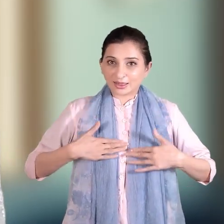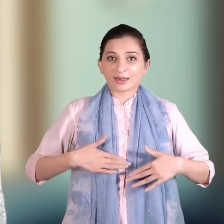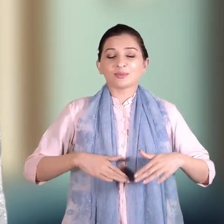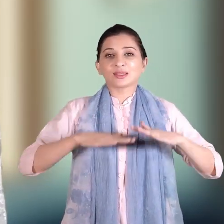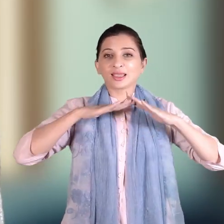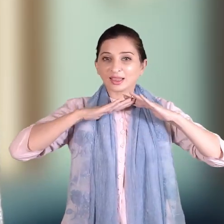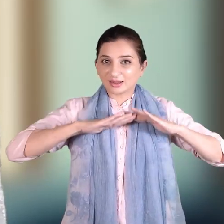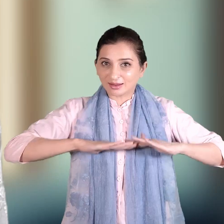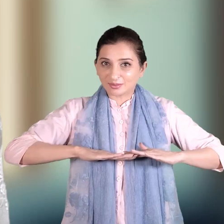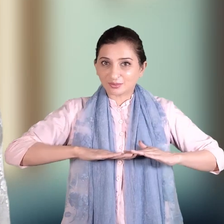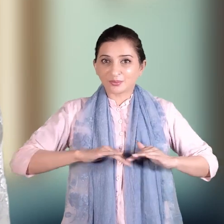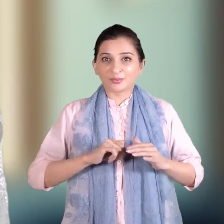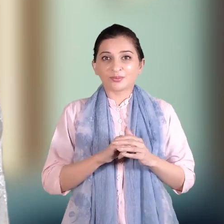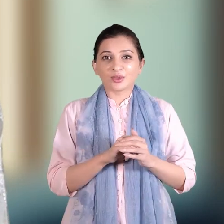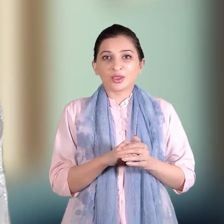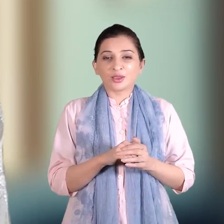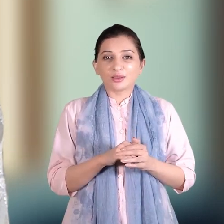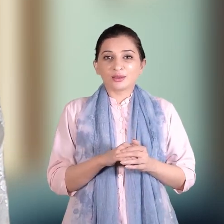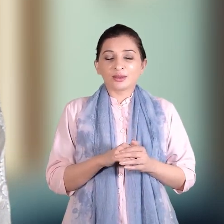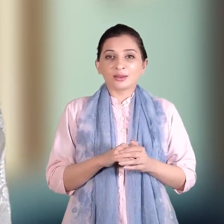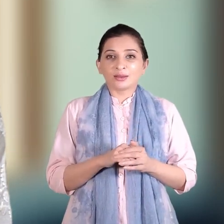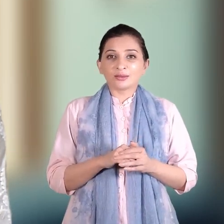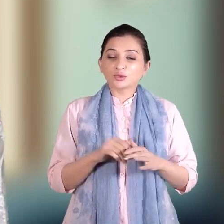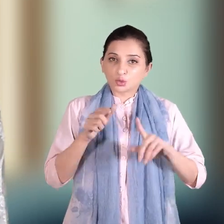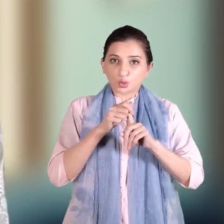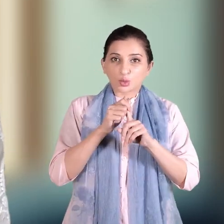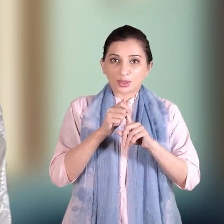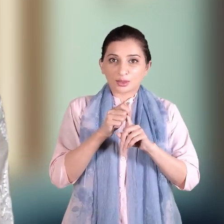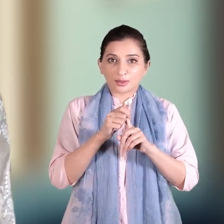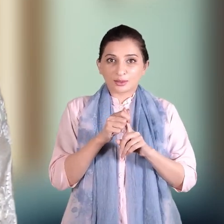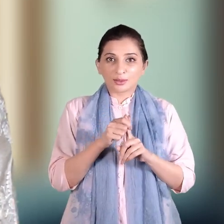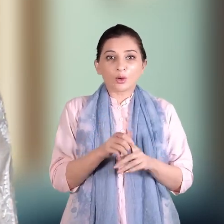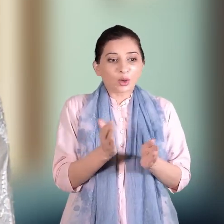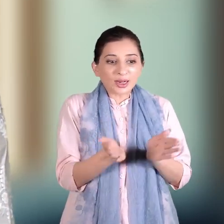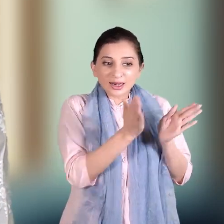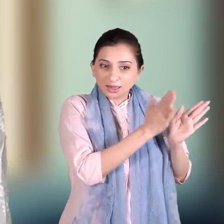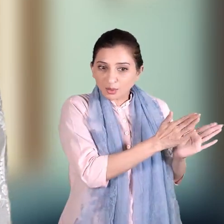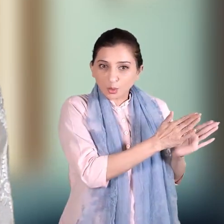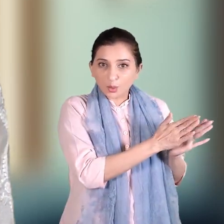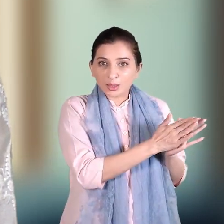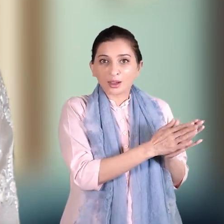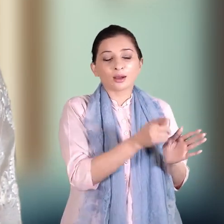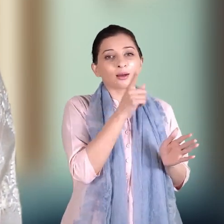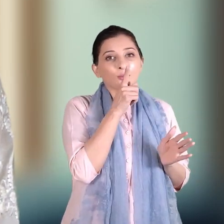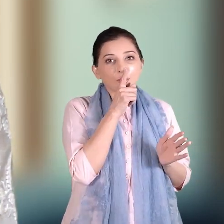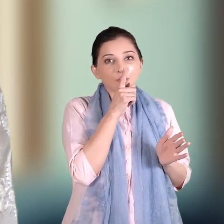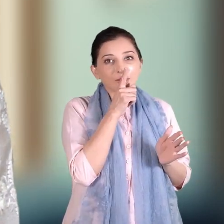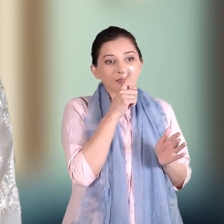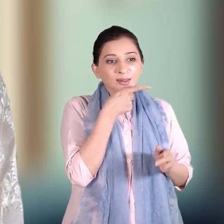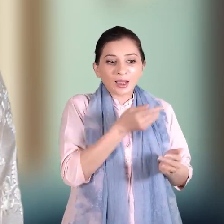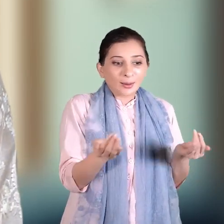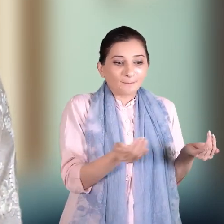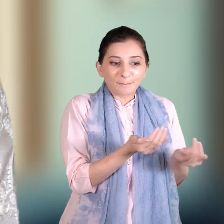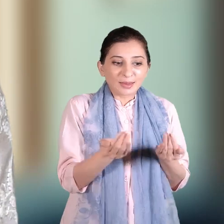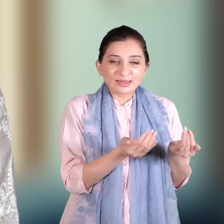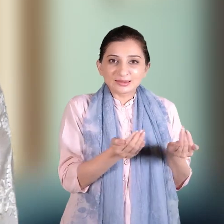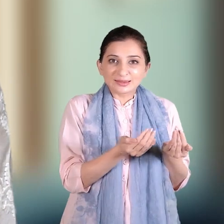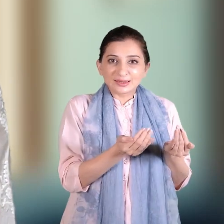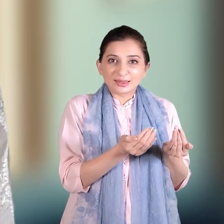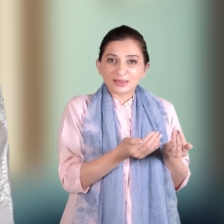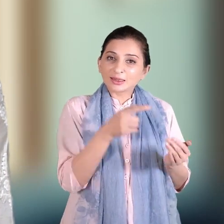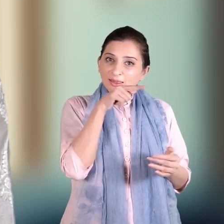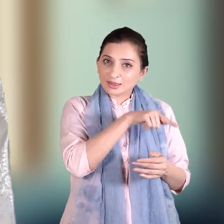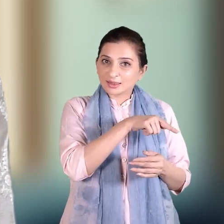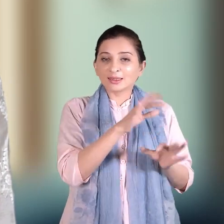resentful, isolated will not make you an ungrateful mother. It is okay to feel all these